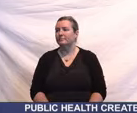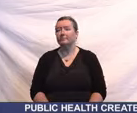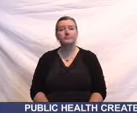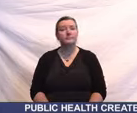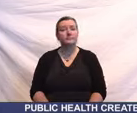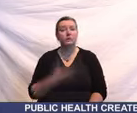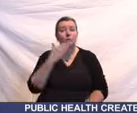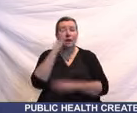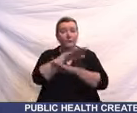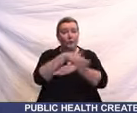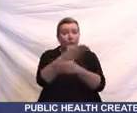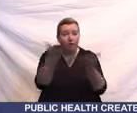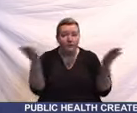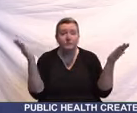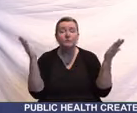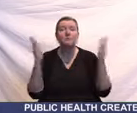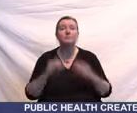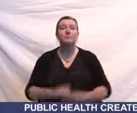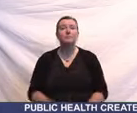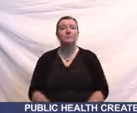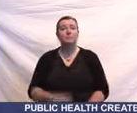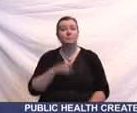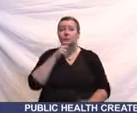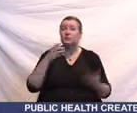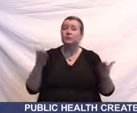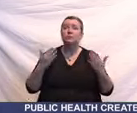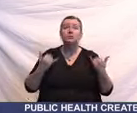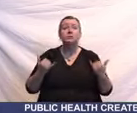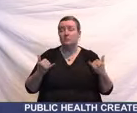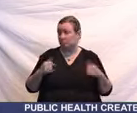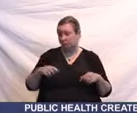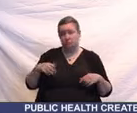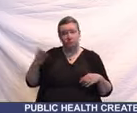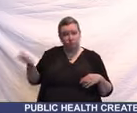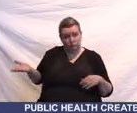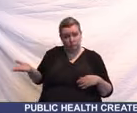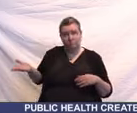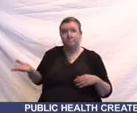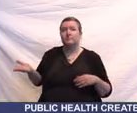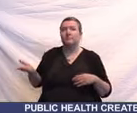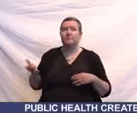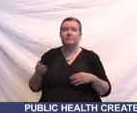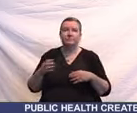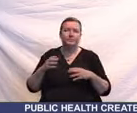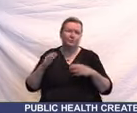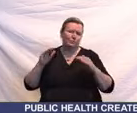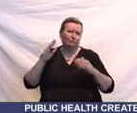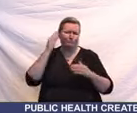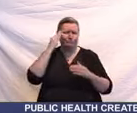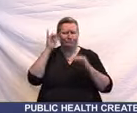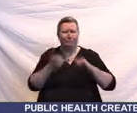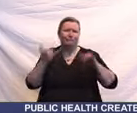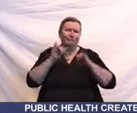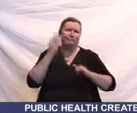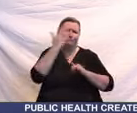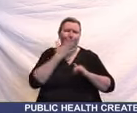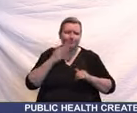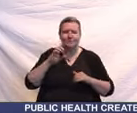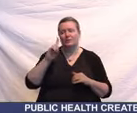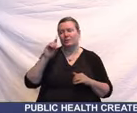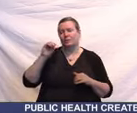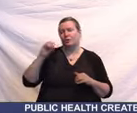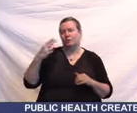Good afternoon, everyone. I'm joined by the woman to my right who needs no introduction, the Commissioner of the Department of Health,